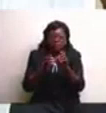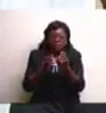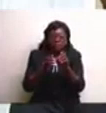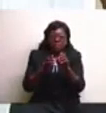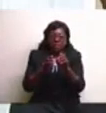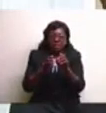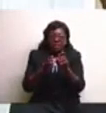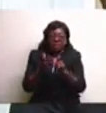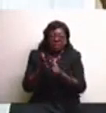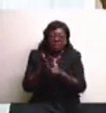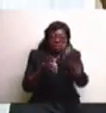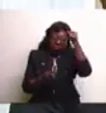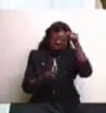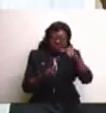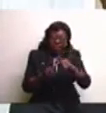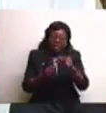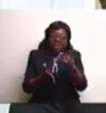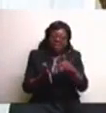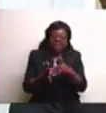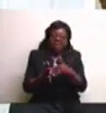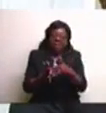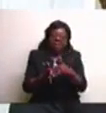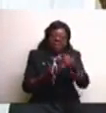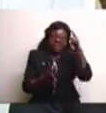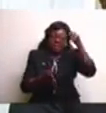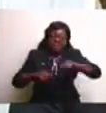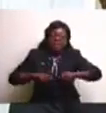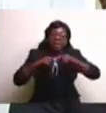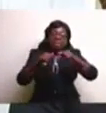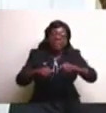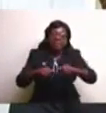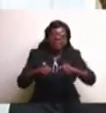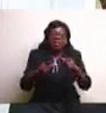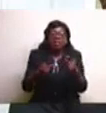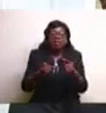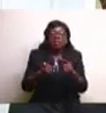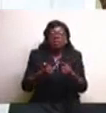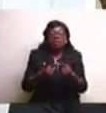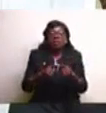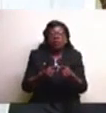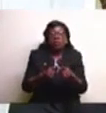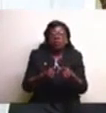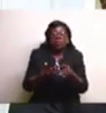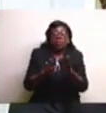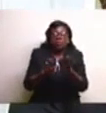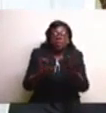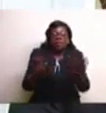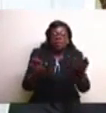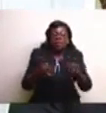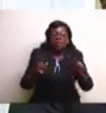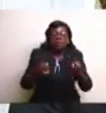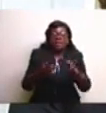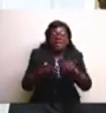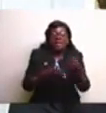and this just reflects, again, his ability to, if you will, to compartmentalize different issues